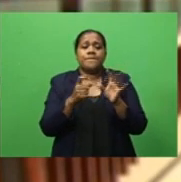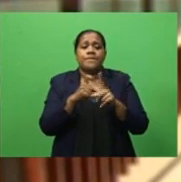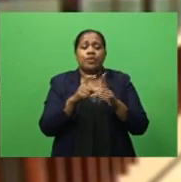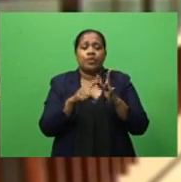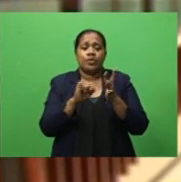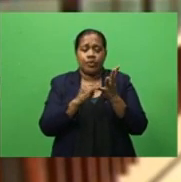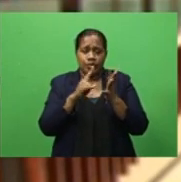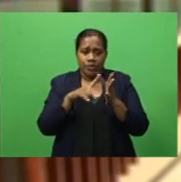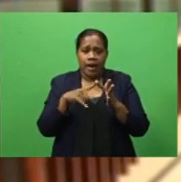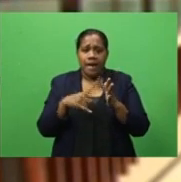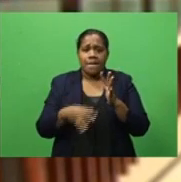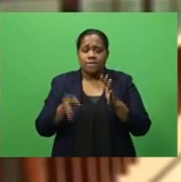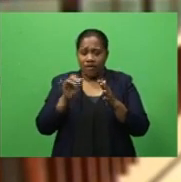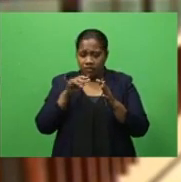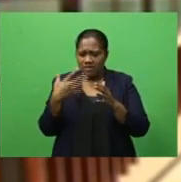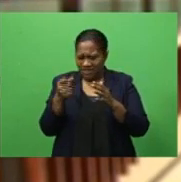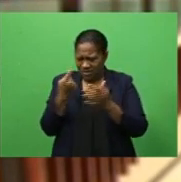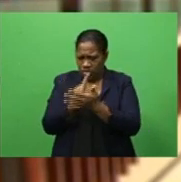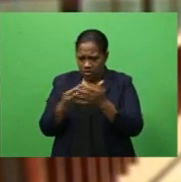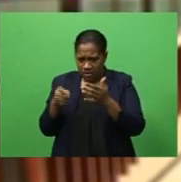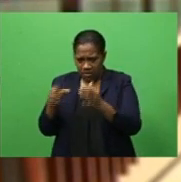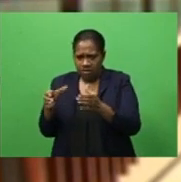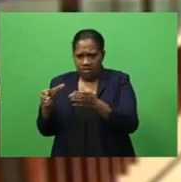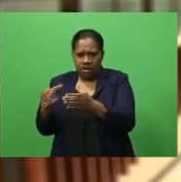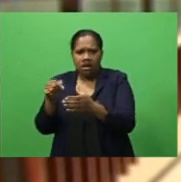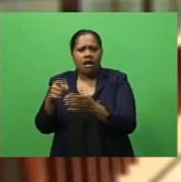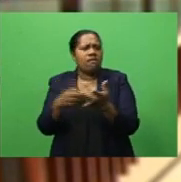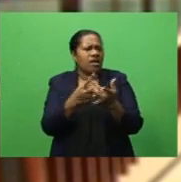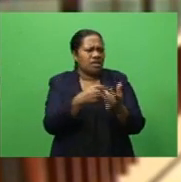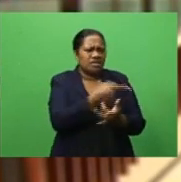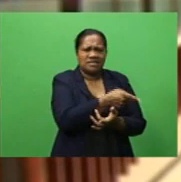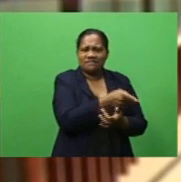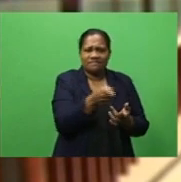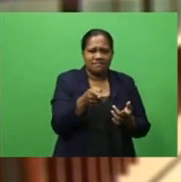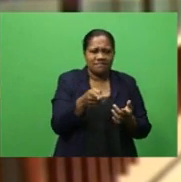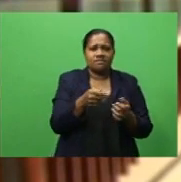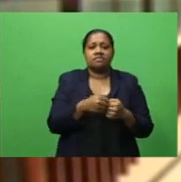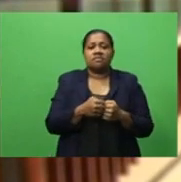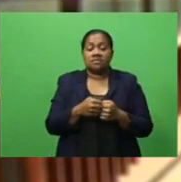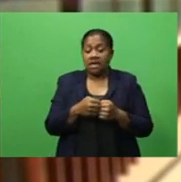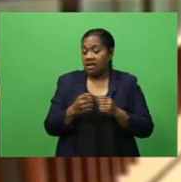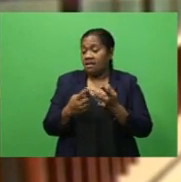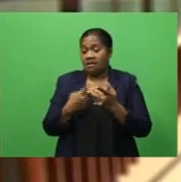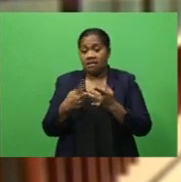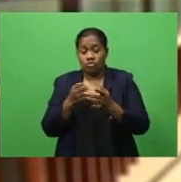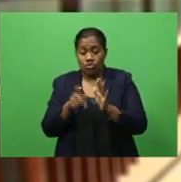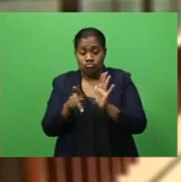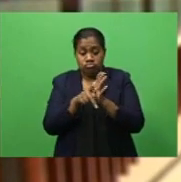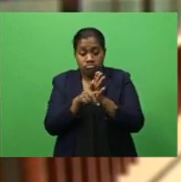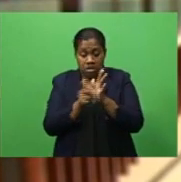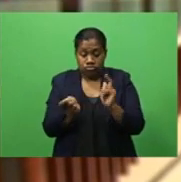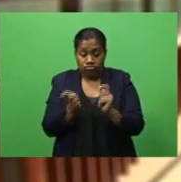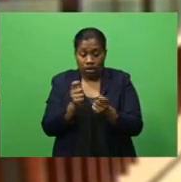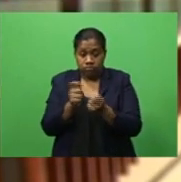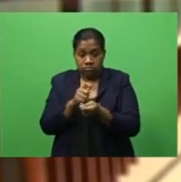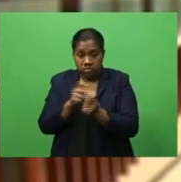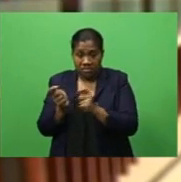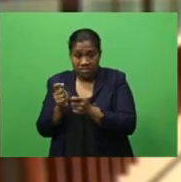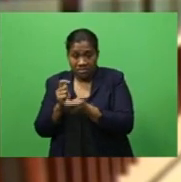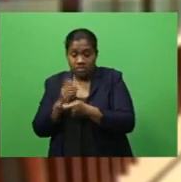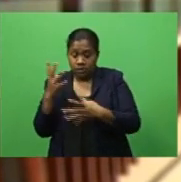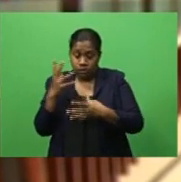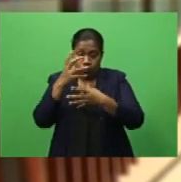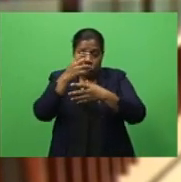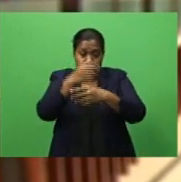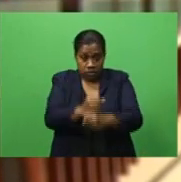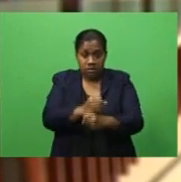price gain, while the others recorded declines. Following the various price changes, the total market value fell